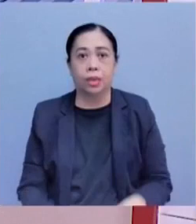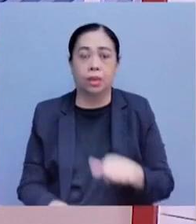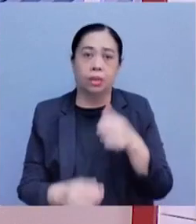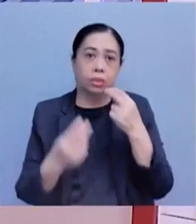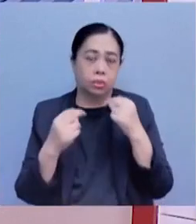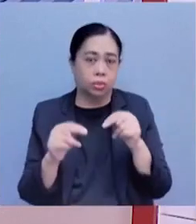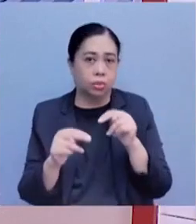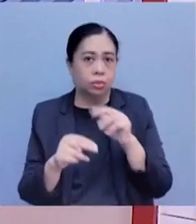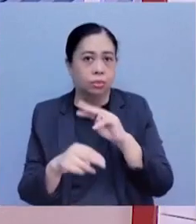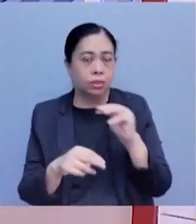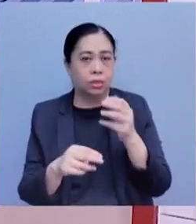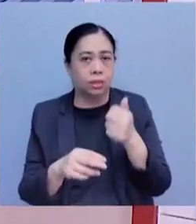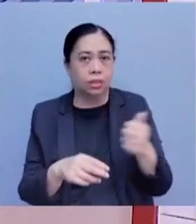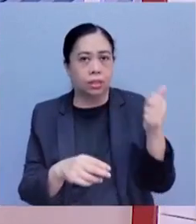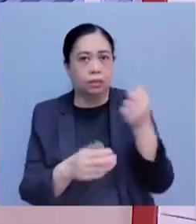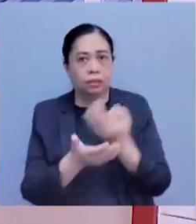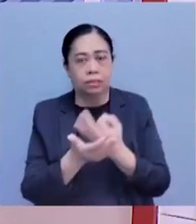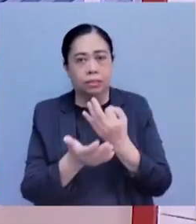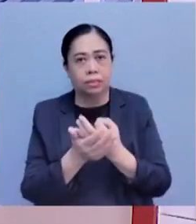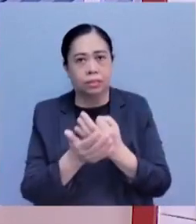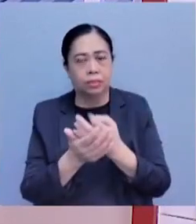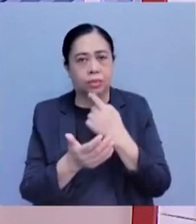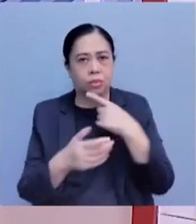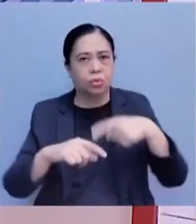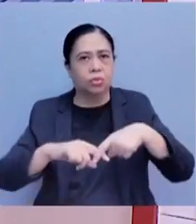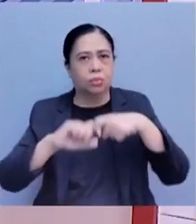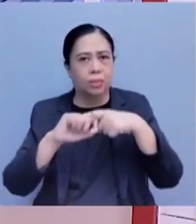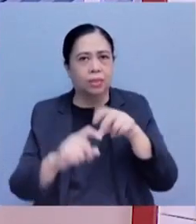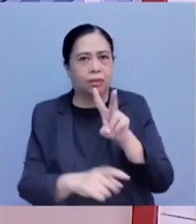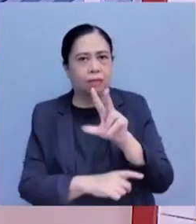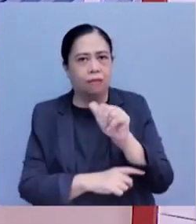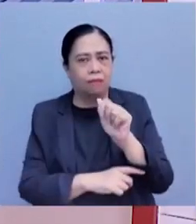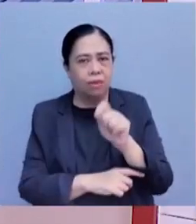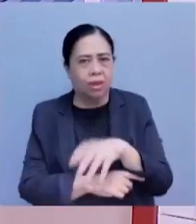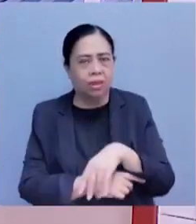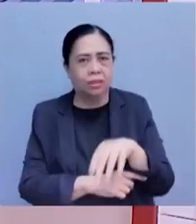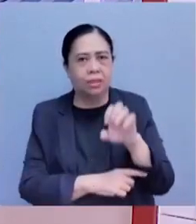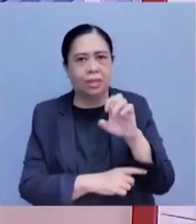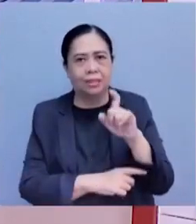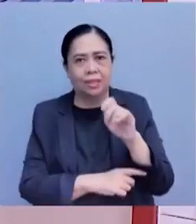Manila's finance chief calling on proposals to suspend VAT and excise taxes on fuel